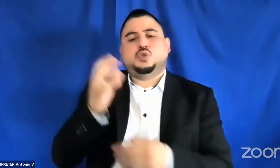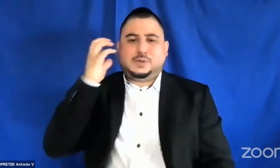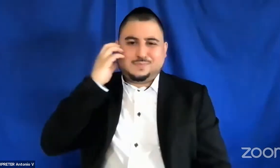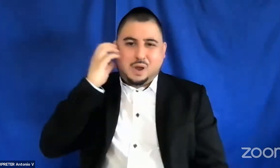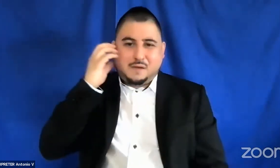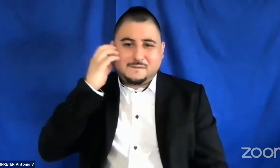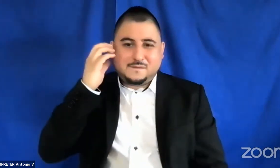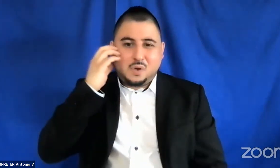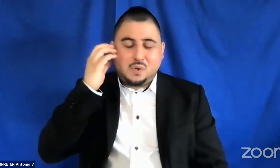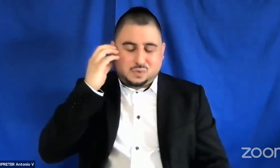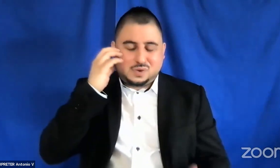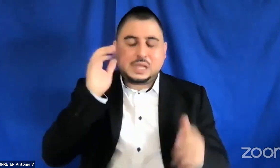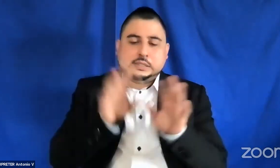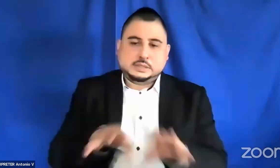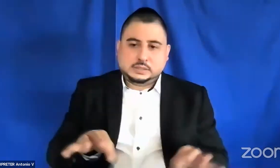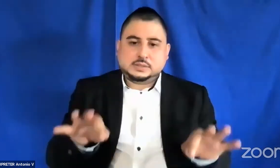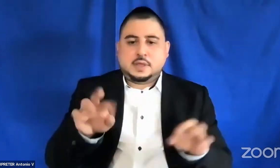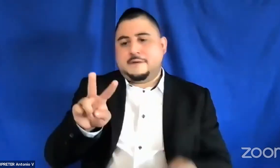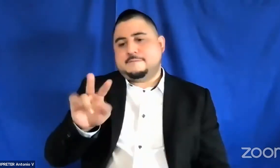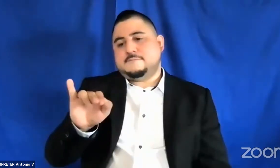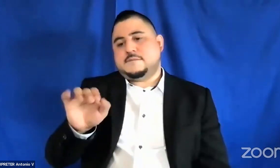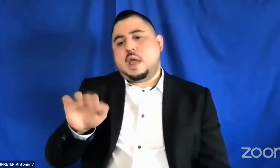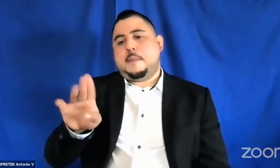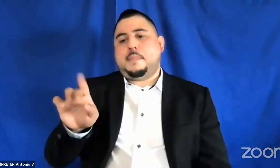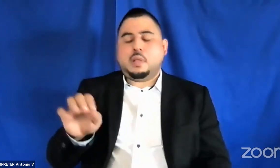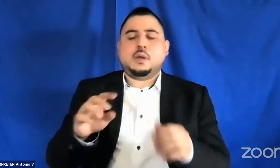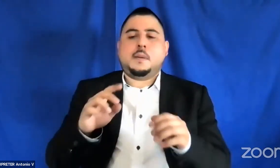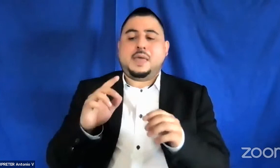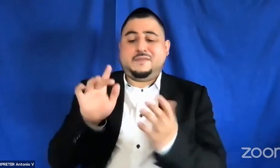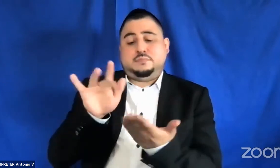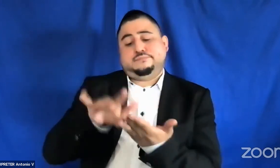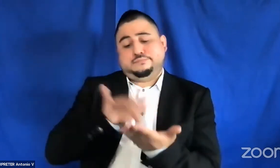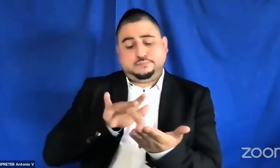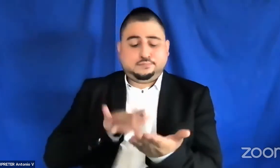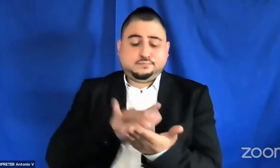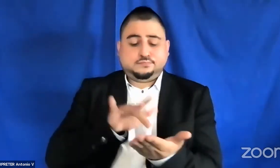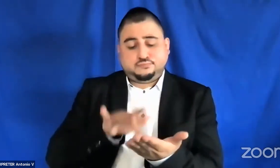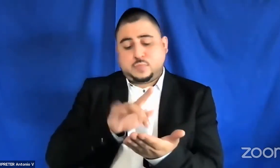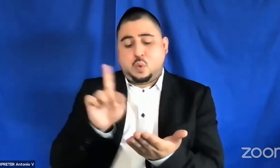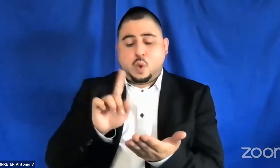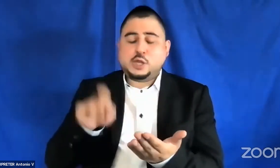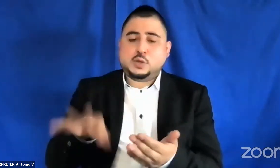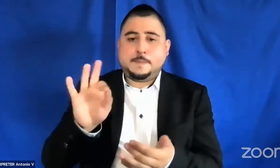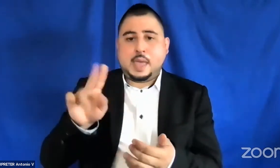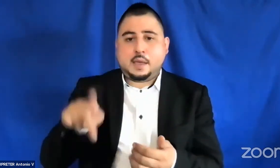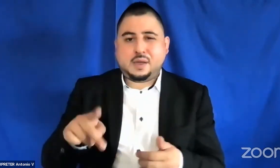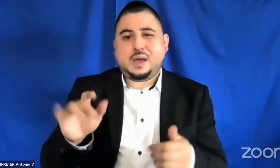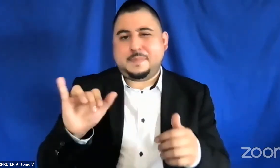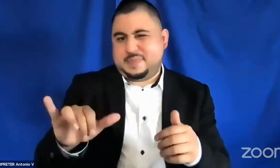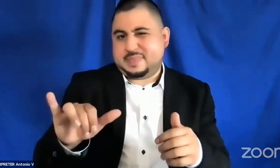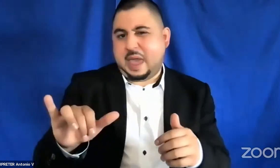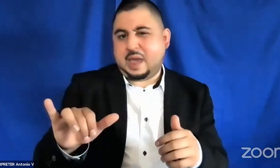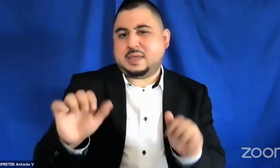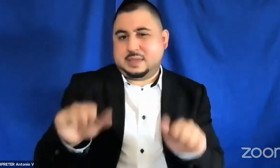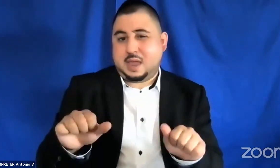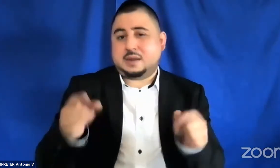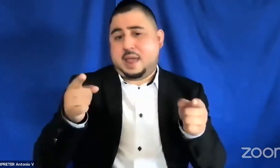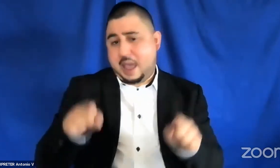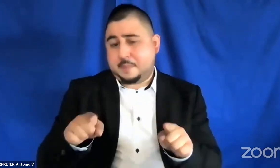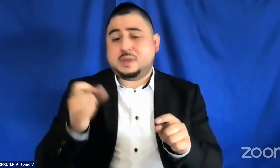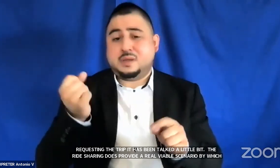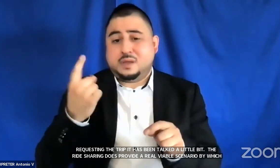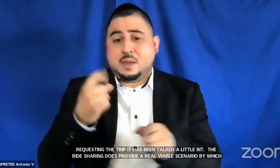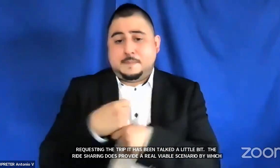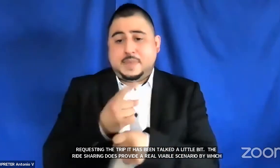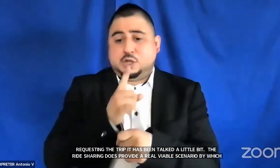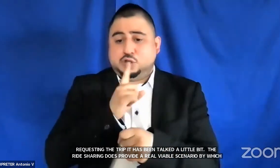that's viable because the individual put in a destination where they need to be picked up, those types of things. And the only thing we have to make sure